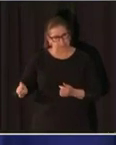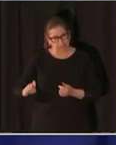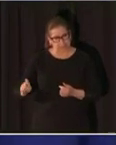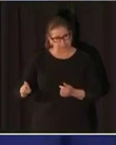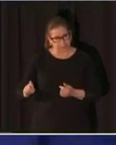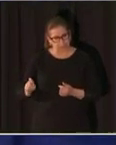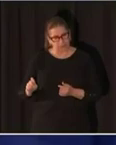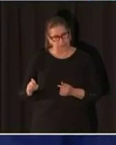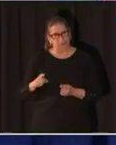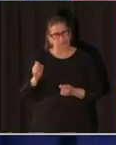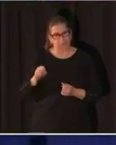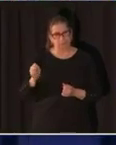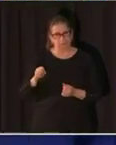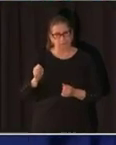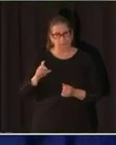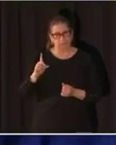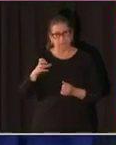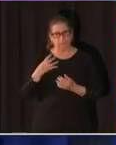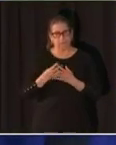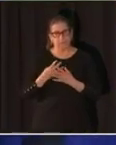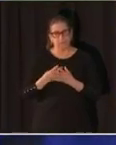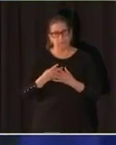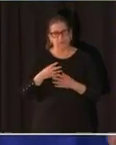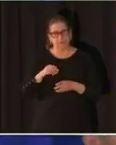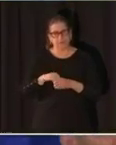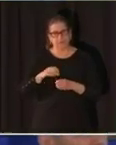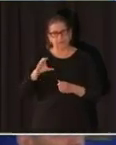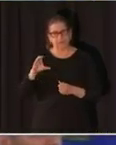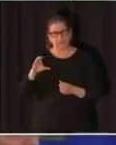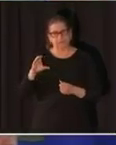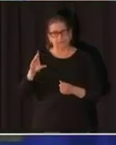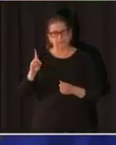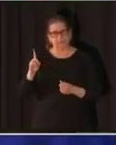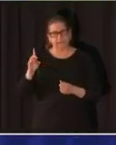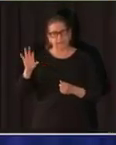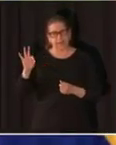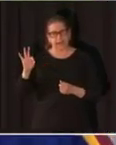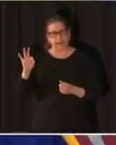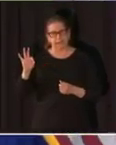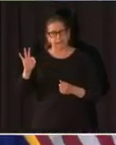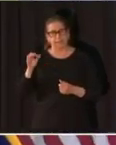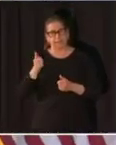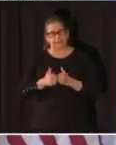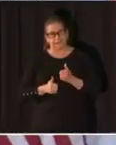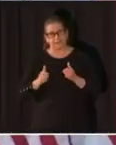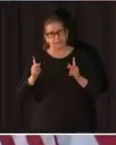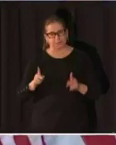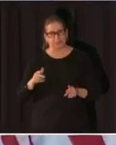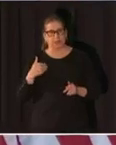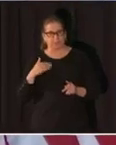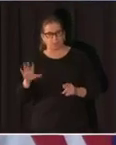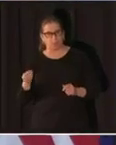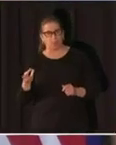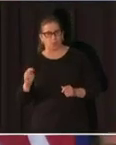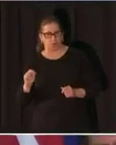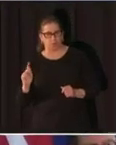in the CDF, each individual has their own bathroom. Common areas are disinfected every 2